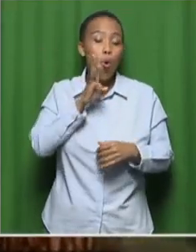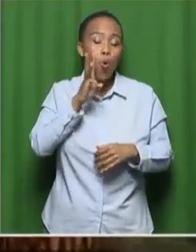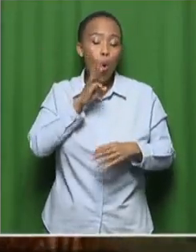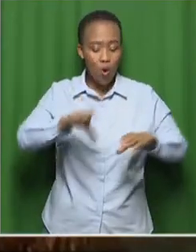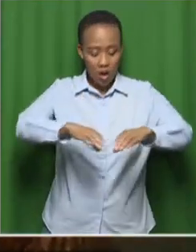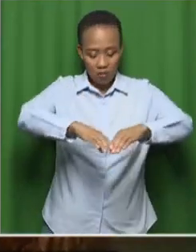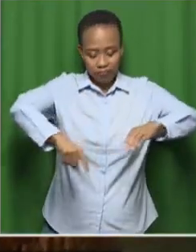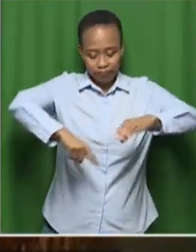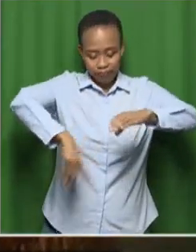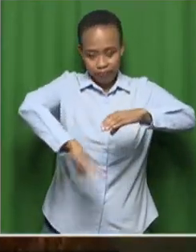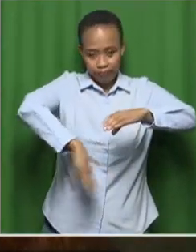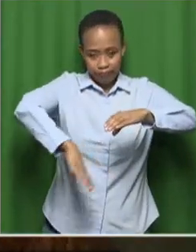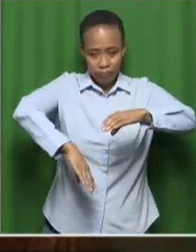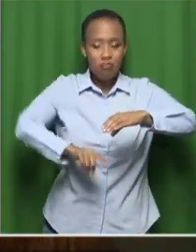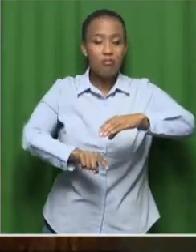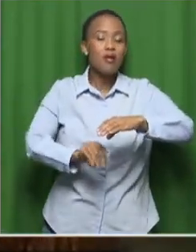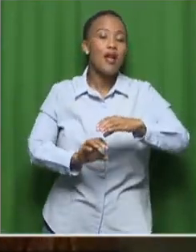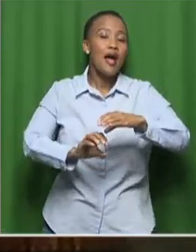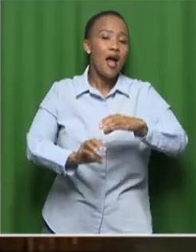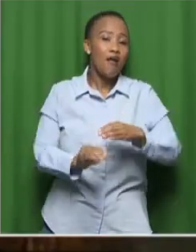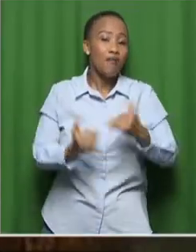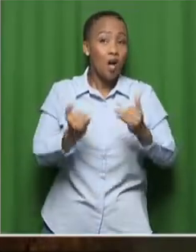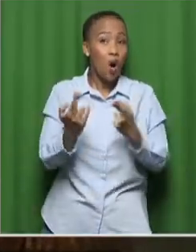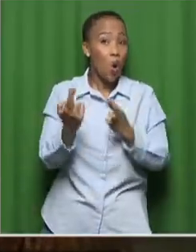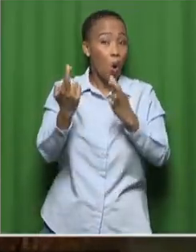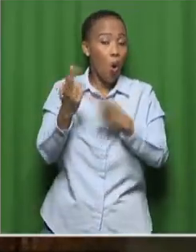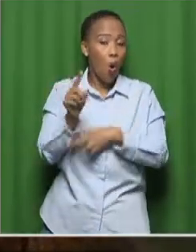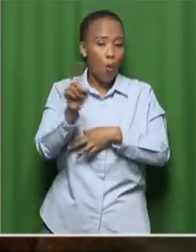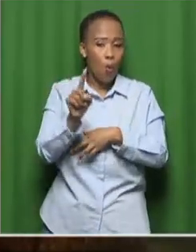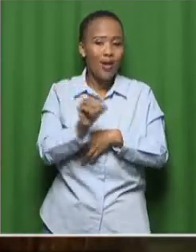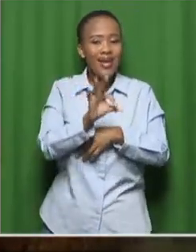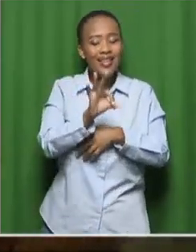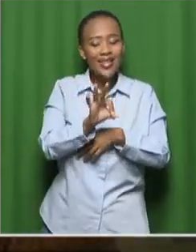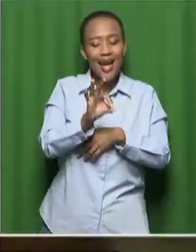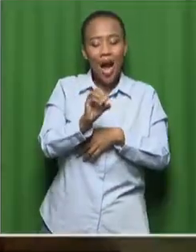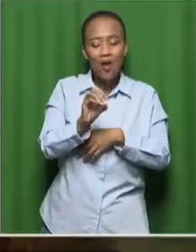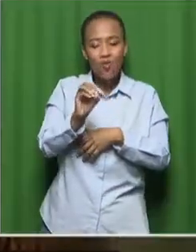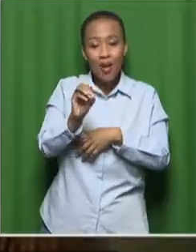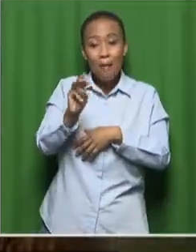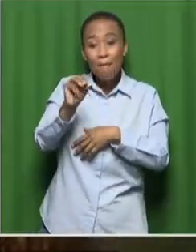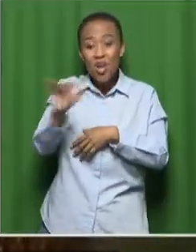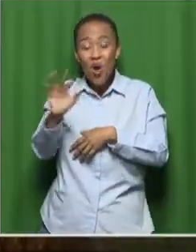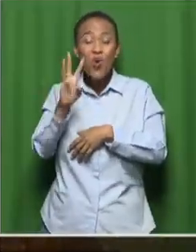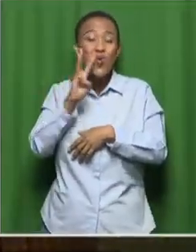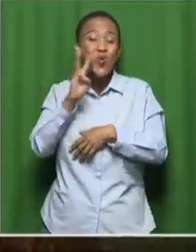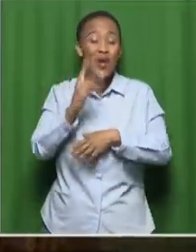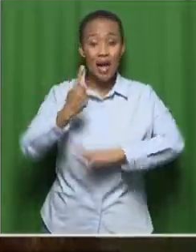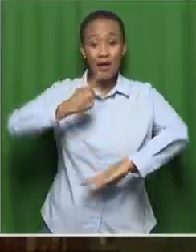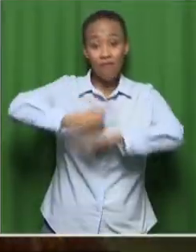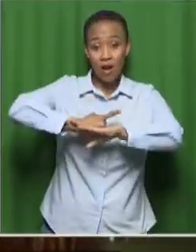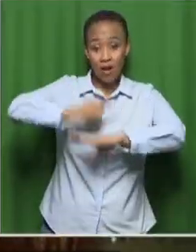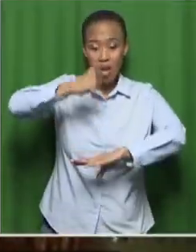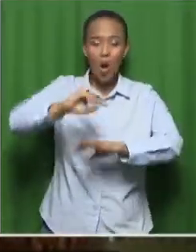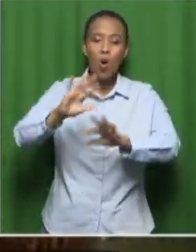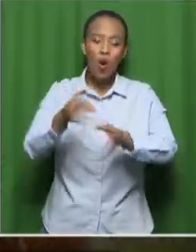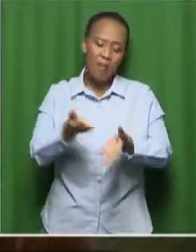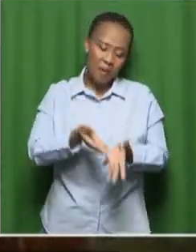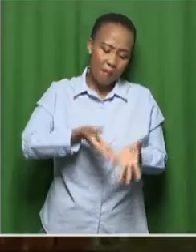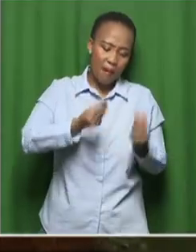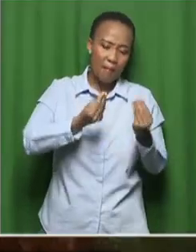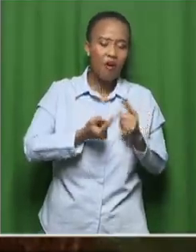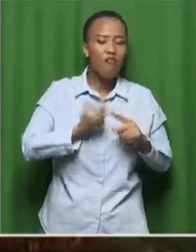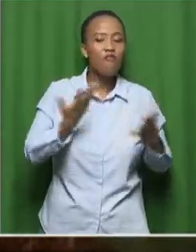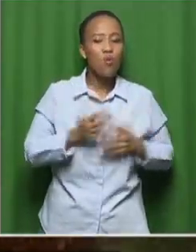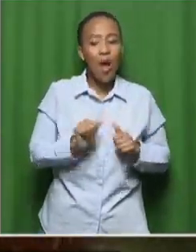water sources. It's hoped that 300 million litres of water per day will be derived from these